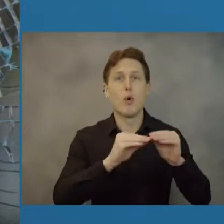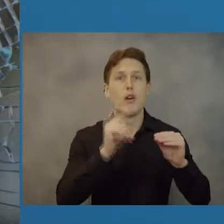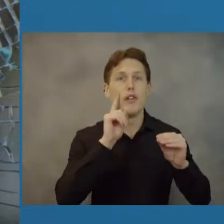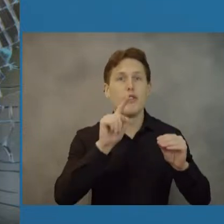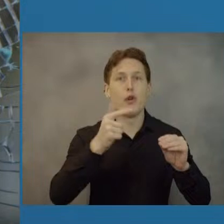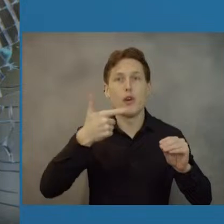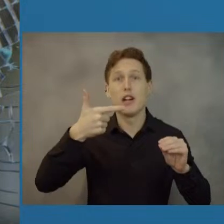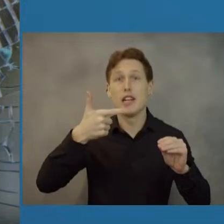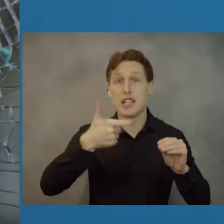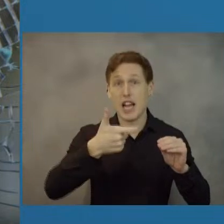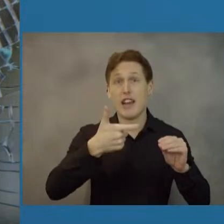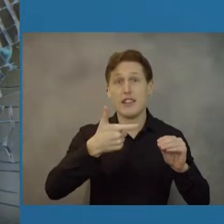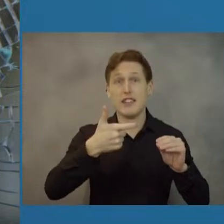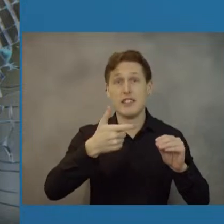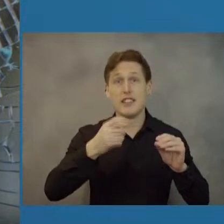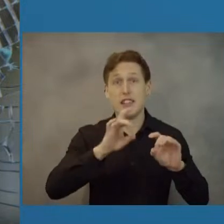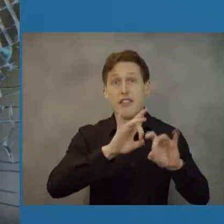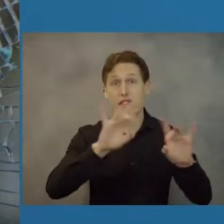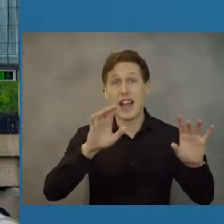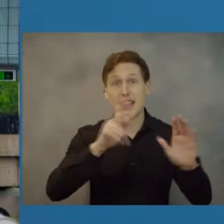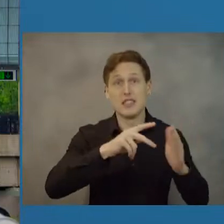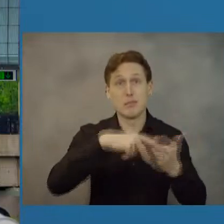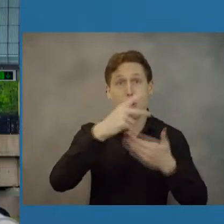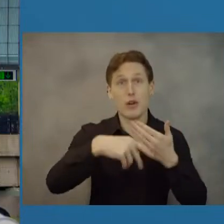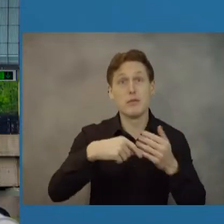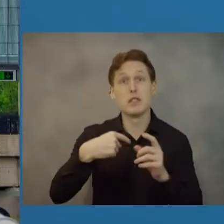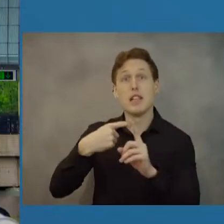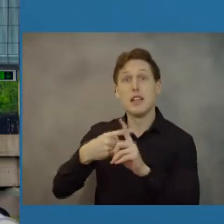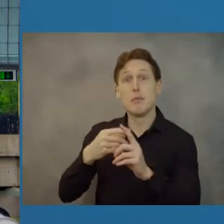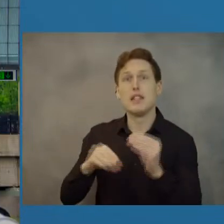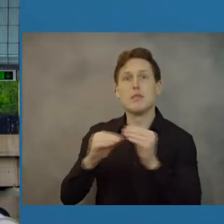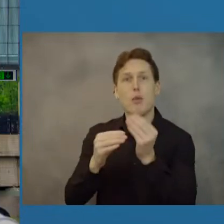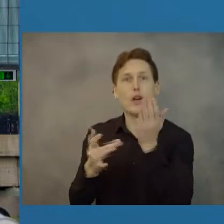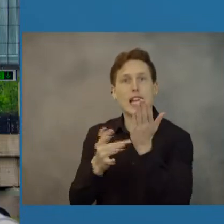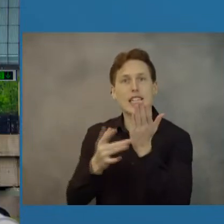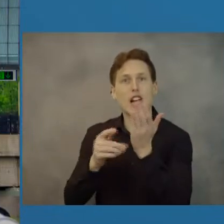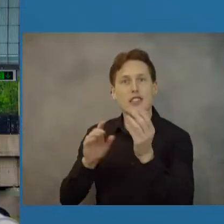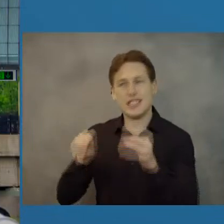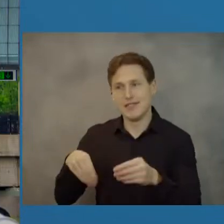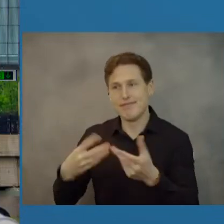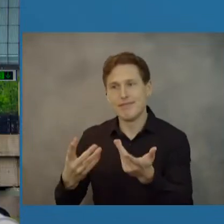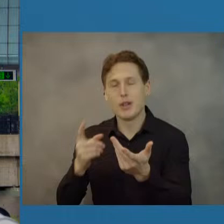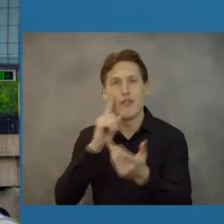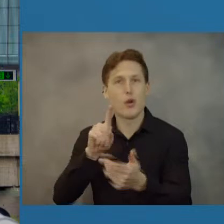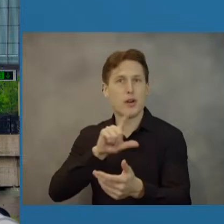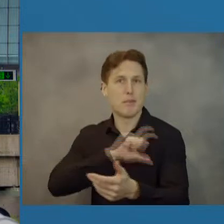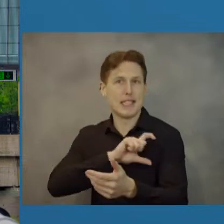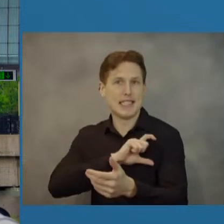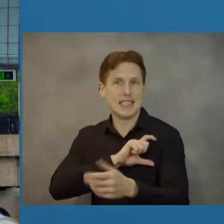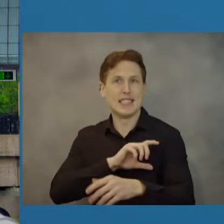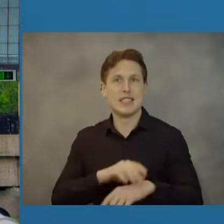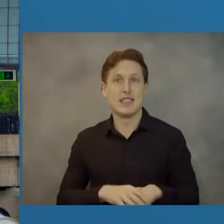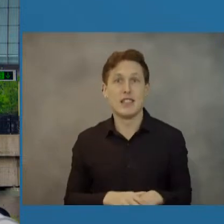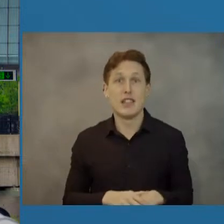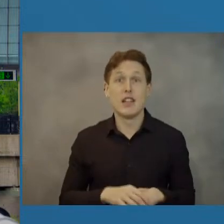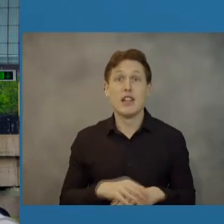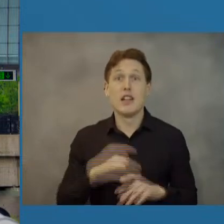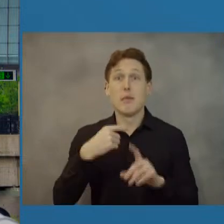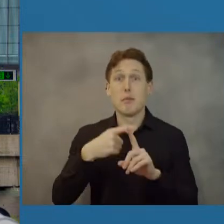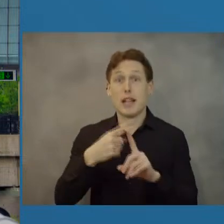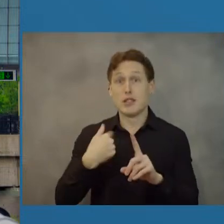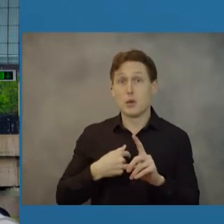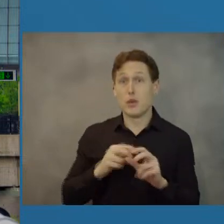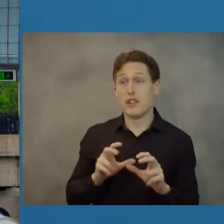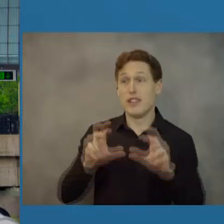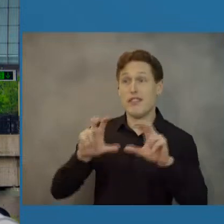million to upgrade police technology. And we're adding $8 million to increase safety along our border with Canada,